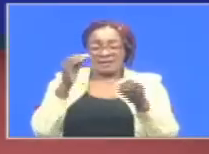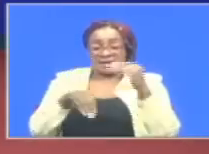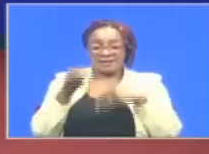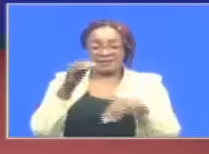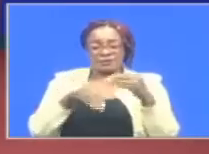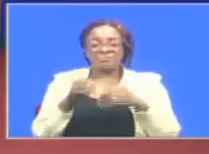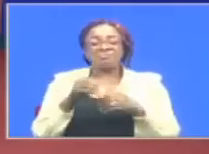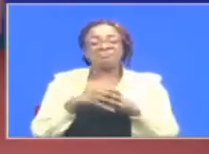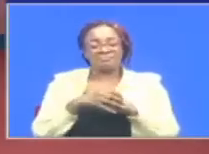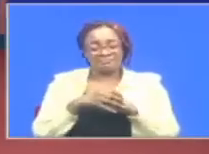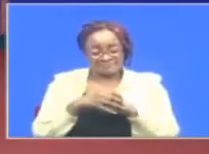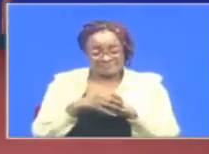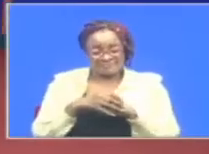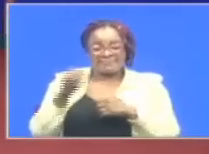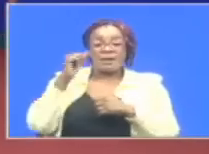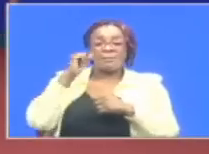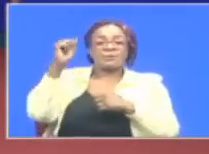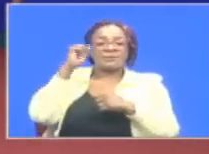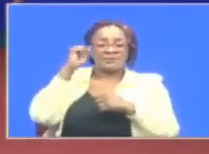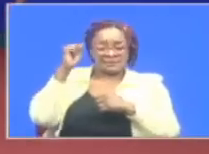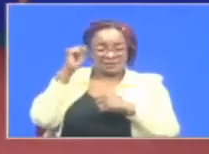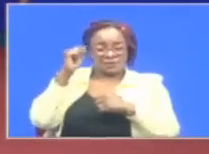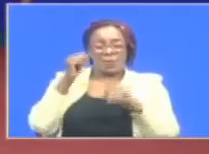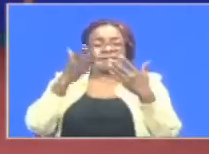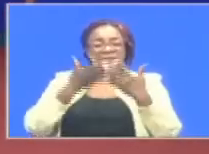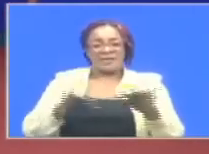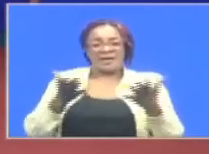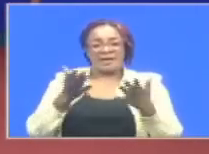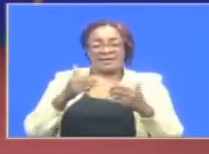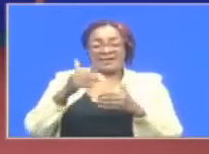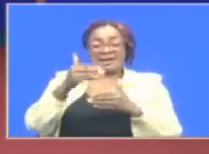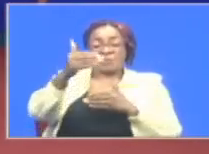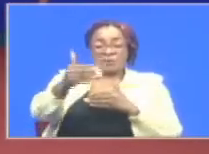And yes, politics will be the order of the day in the coming weeks and months. We take